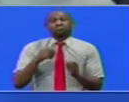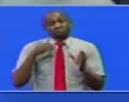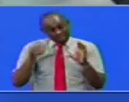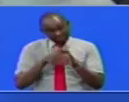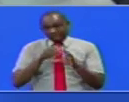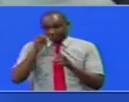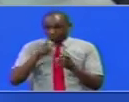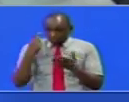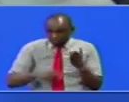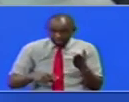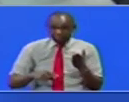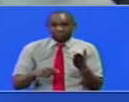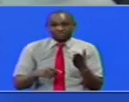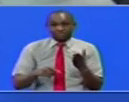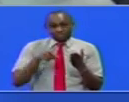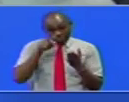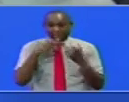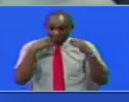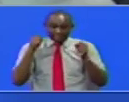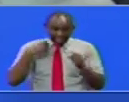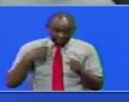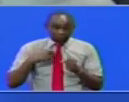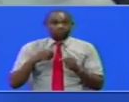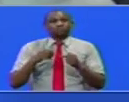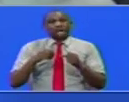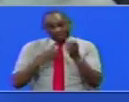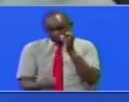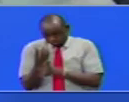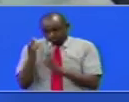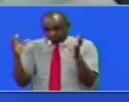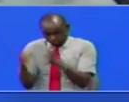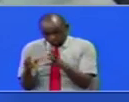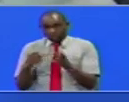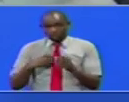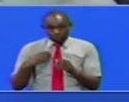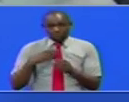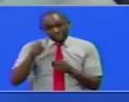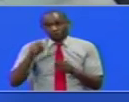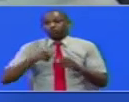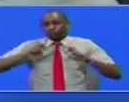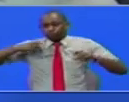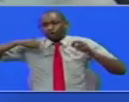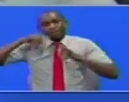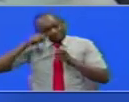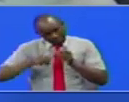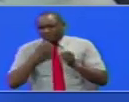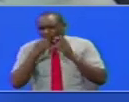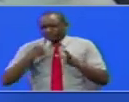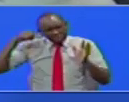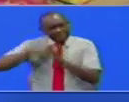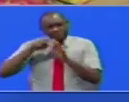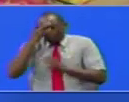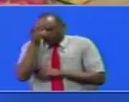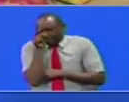National Assembly, then it will mean that the President will have to form a tribunal to go and to go find the nitty-gritty details on